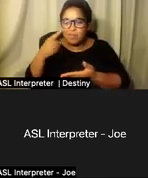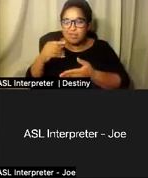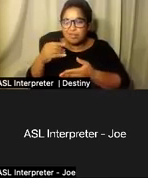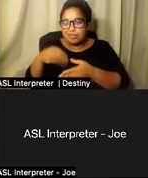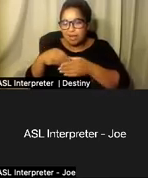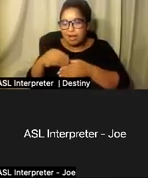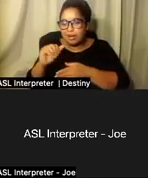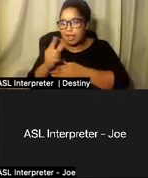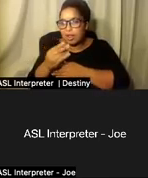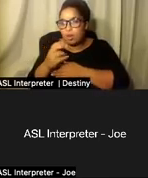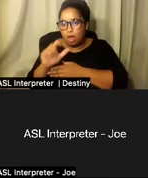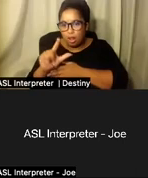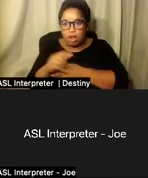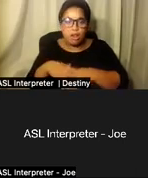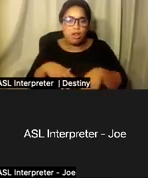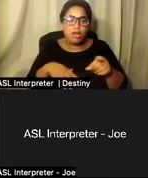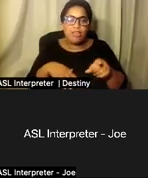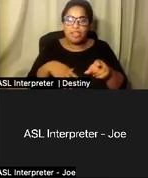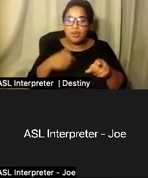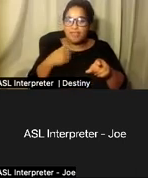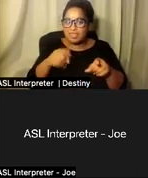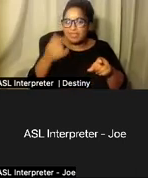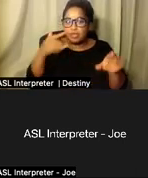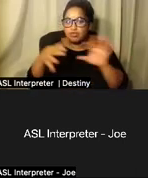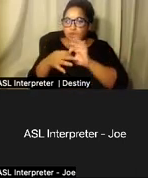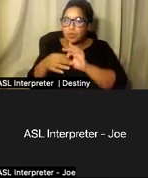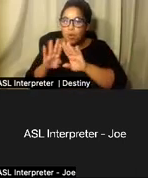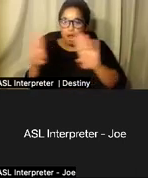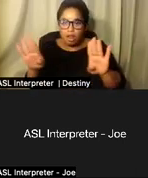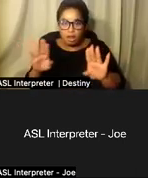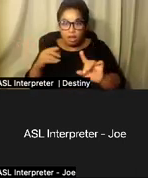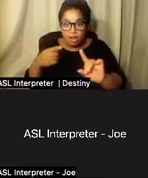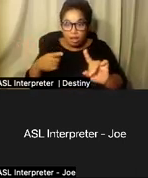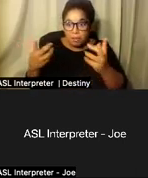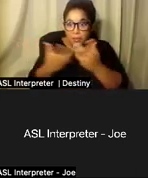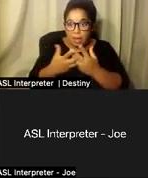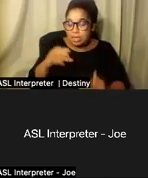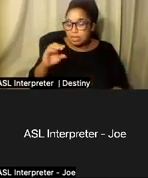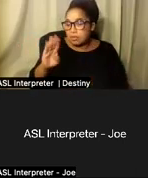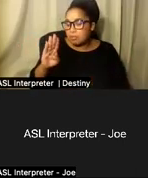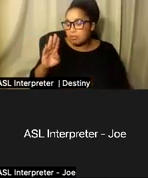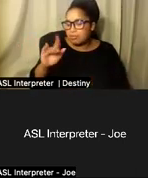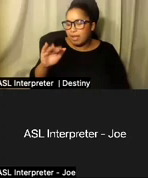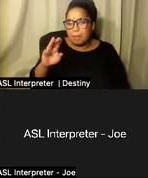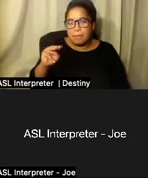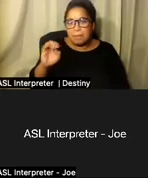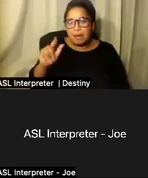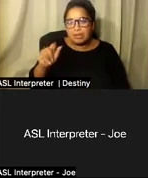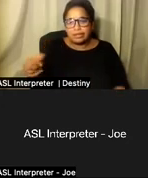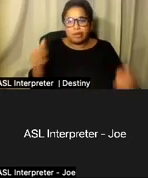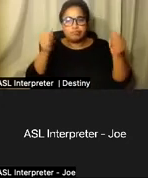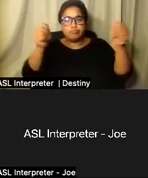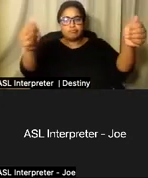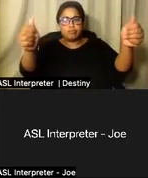you need to attach these straps to the wall. Again, this is not used to be a mounting device for TVs. This is only for seismic